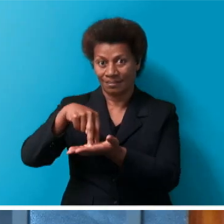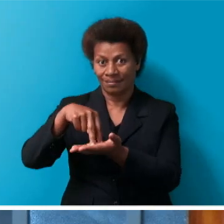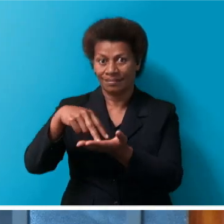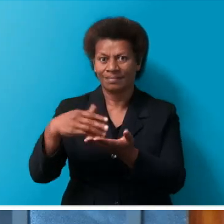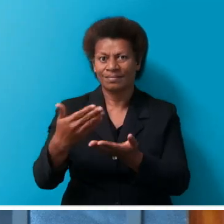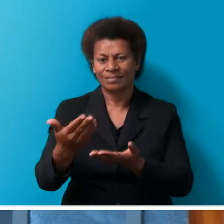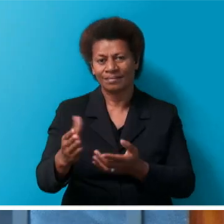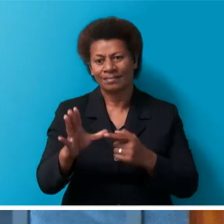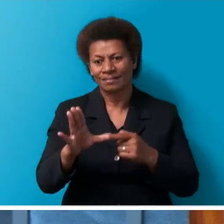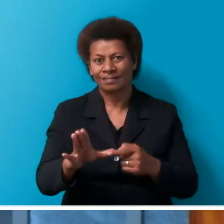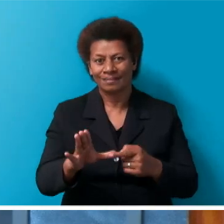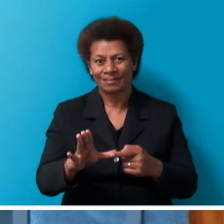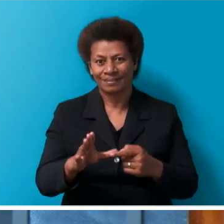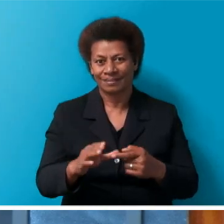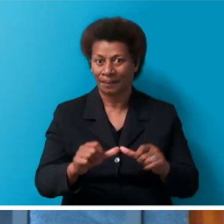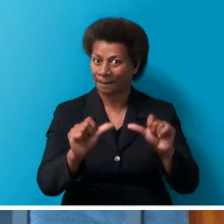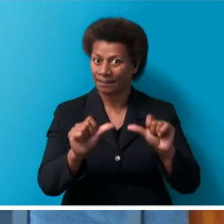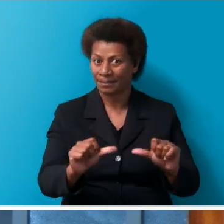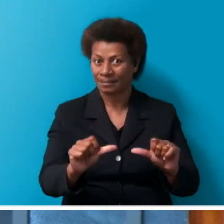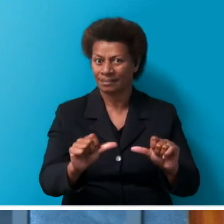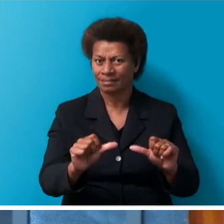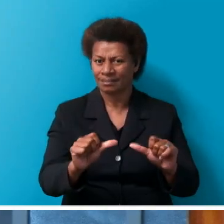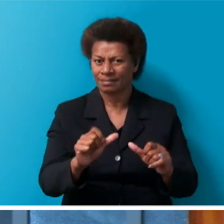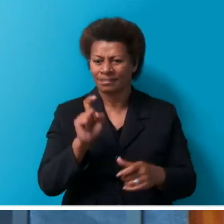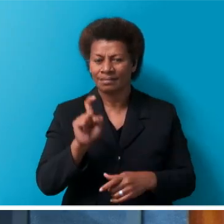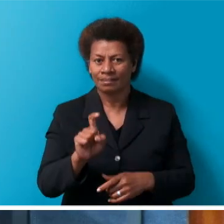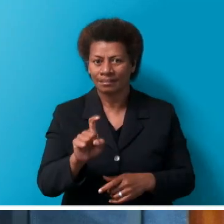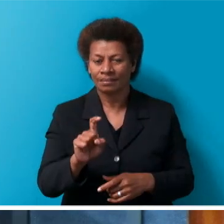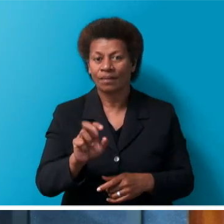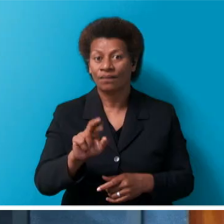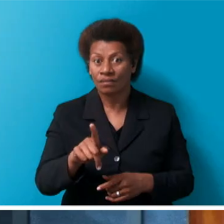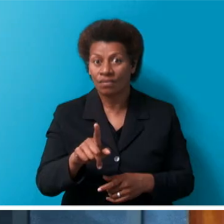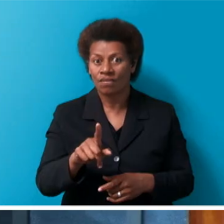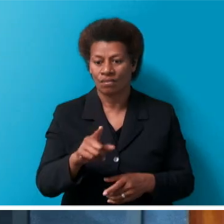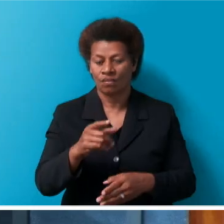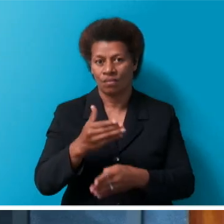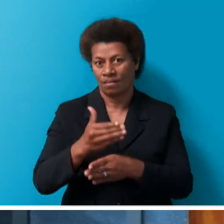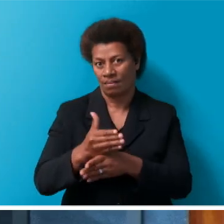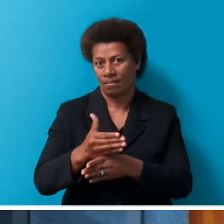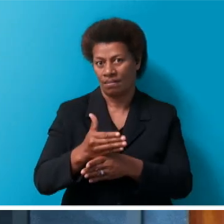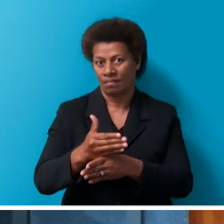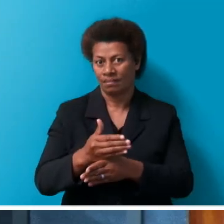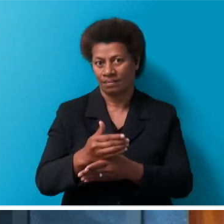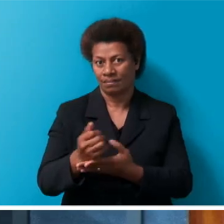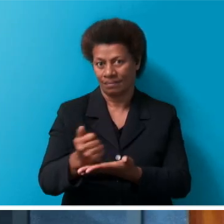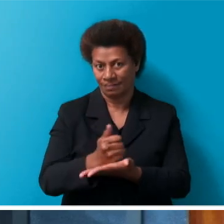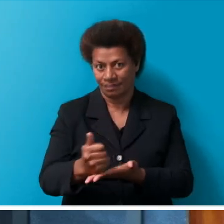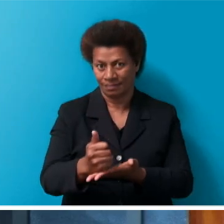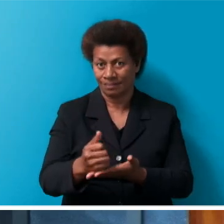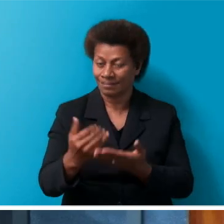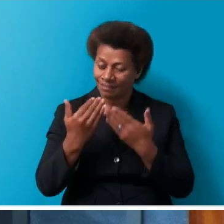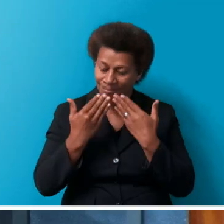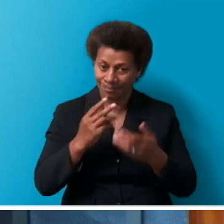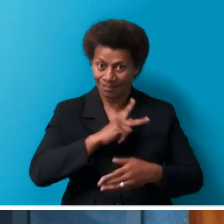President's address that has called for action. I would like to first of all thank the Honorable Prime Minister for placing faith in me to lead